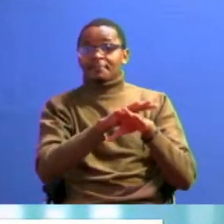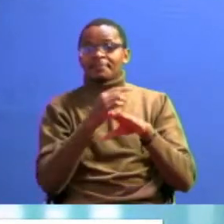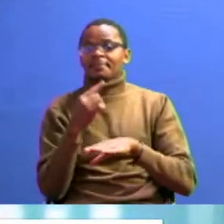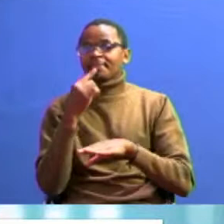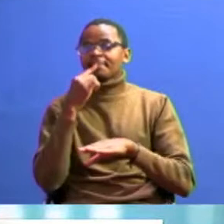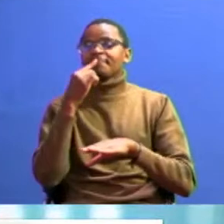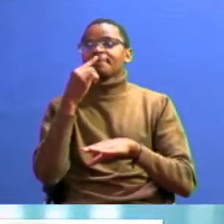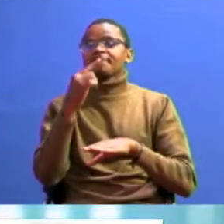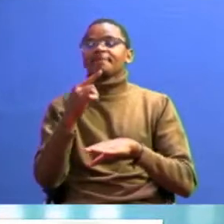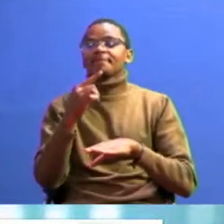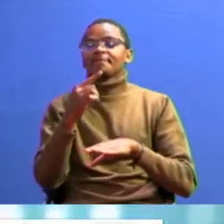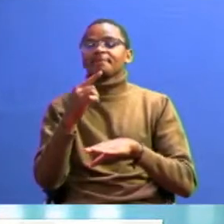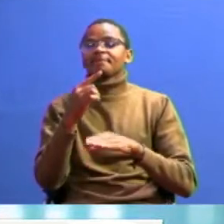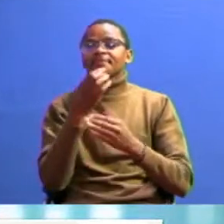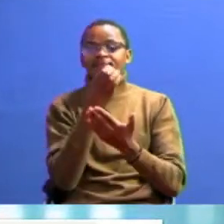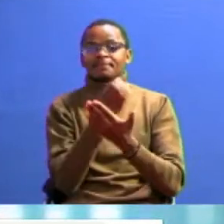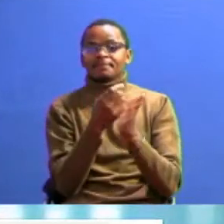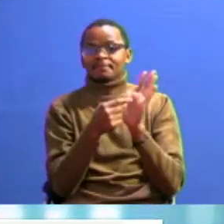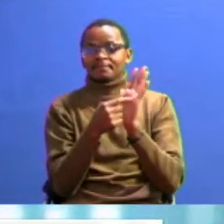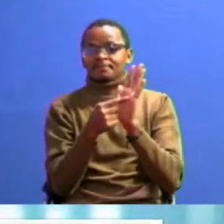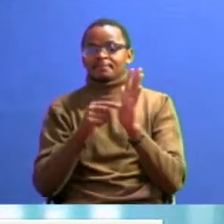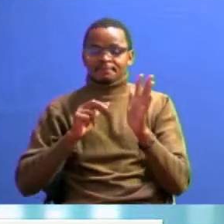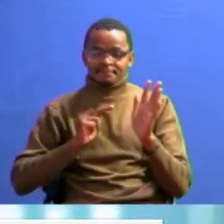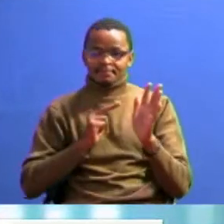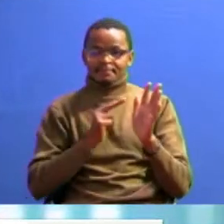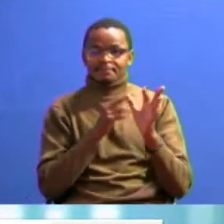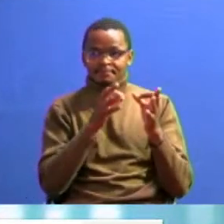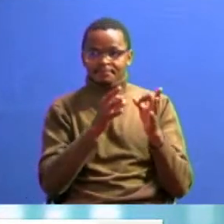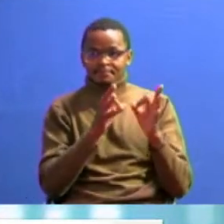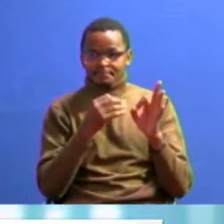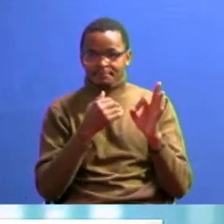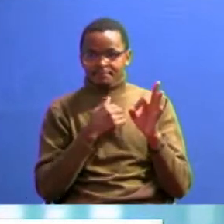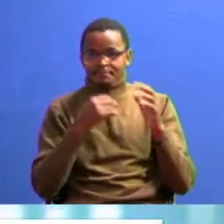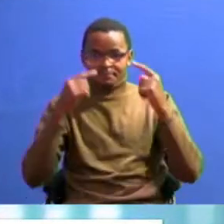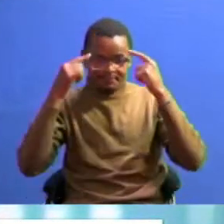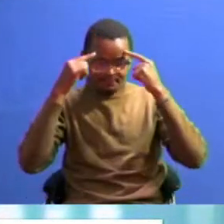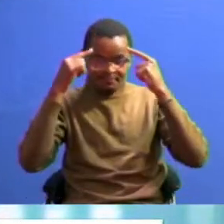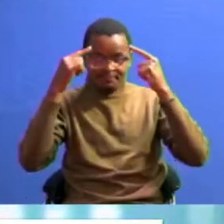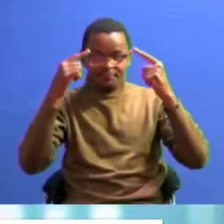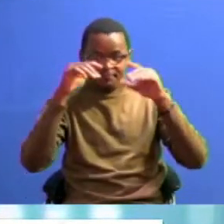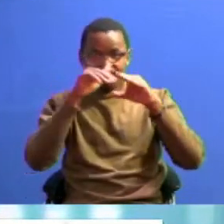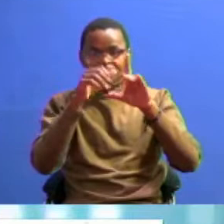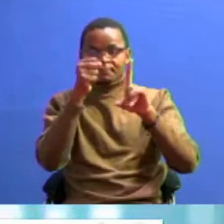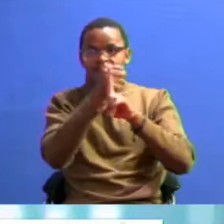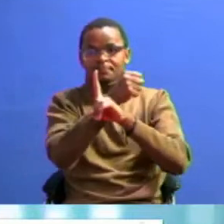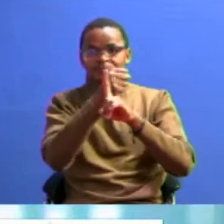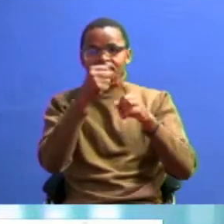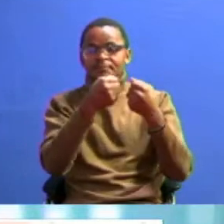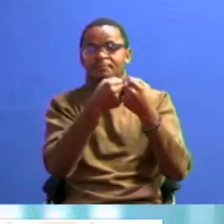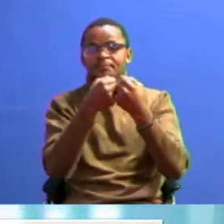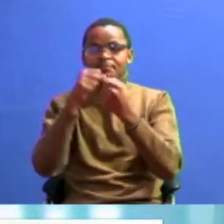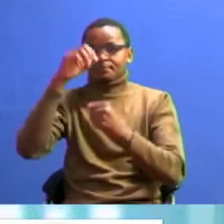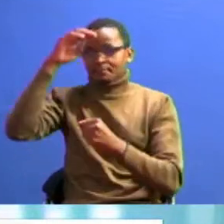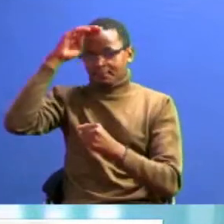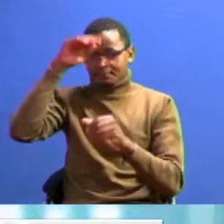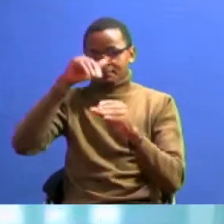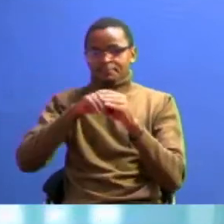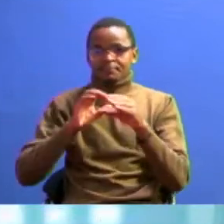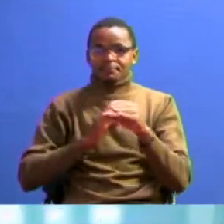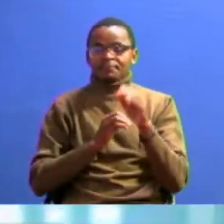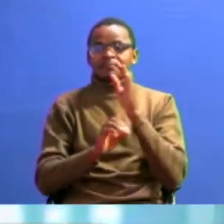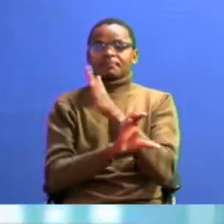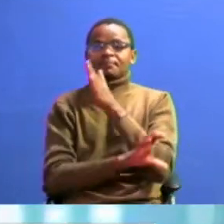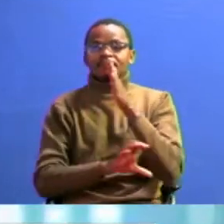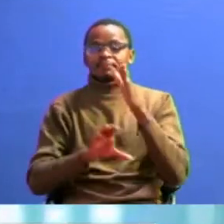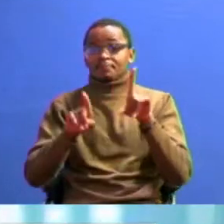saying, and evidence and research is telling us, if we have to succeed in fighting the challenge of alcoholism in our country and in